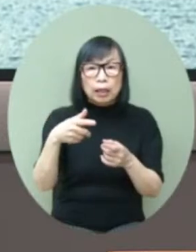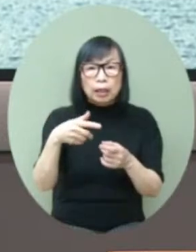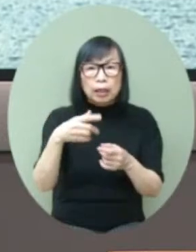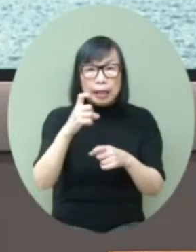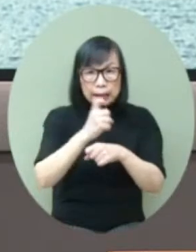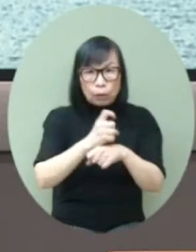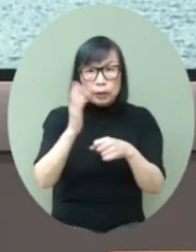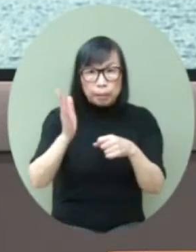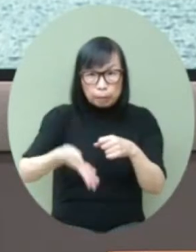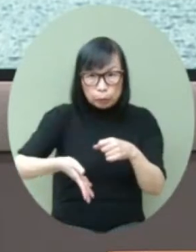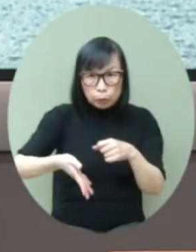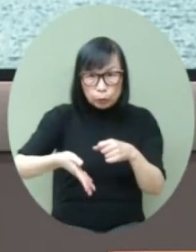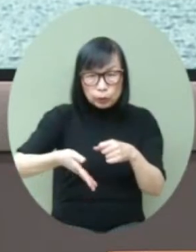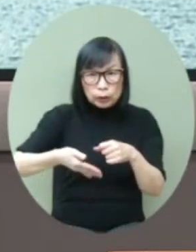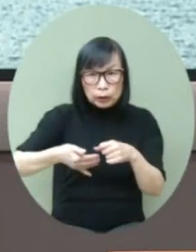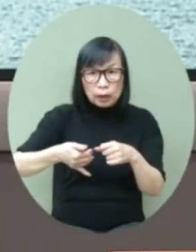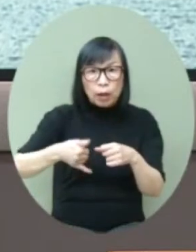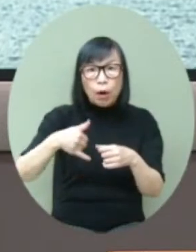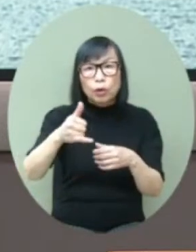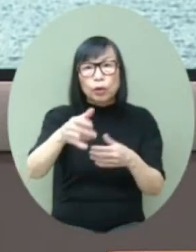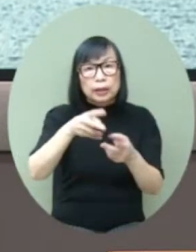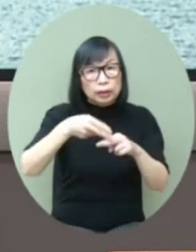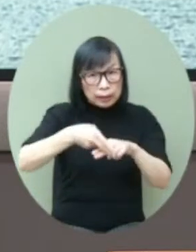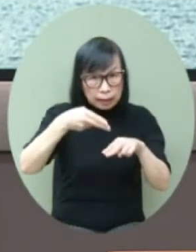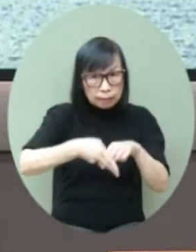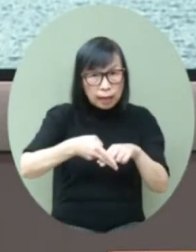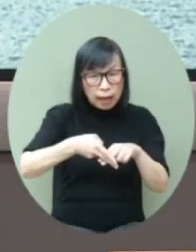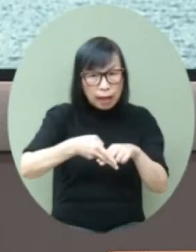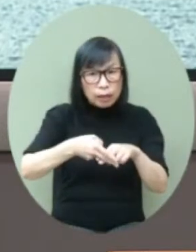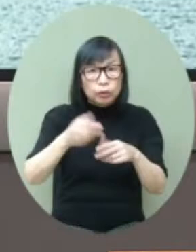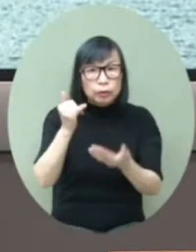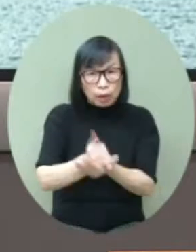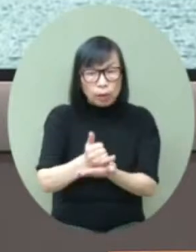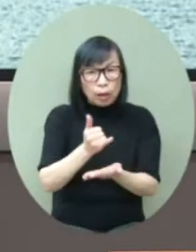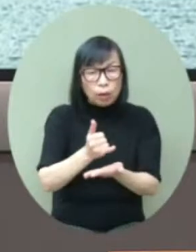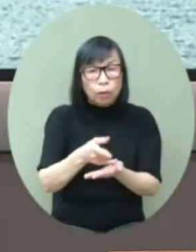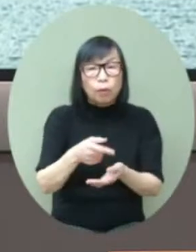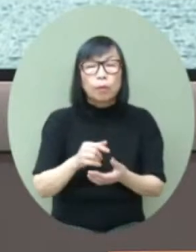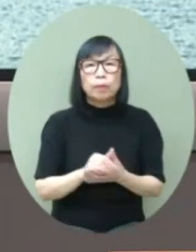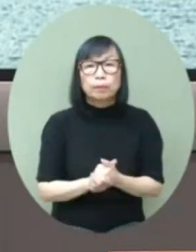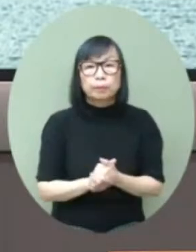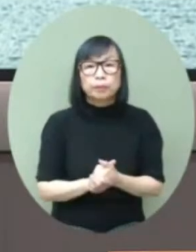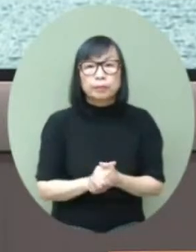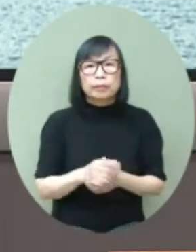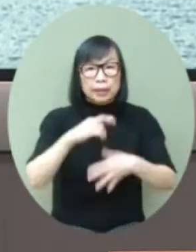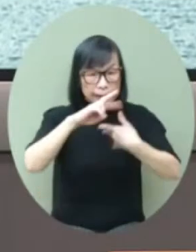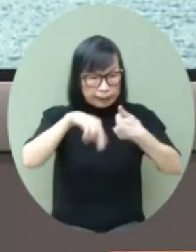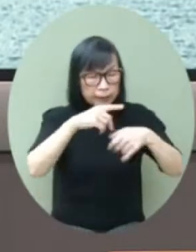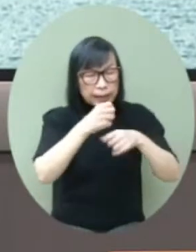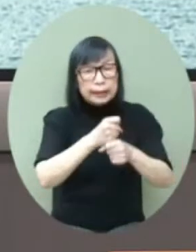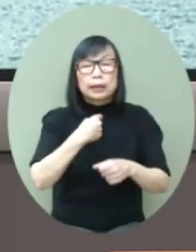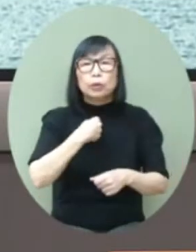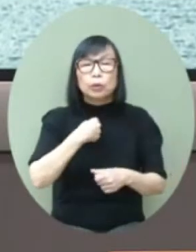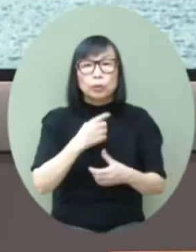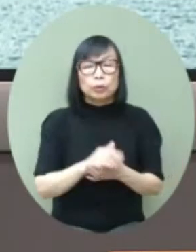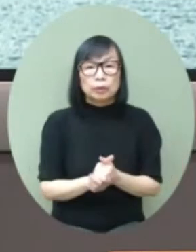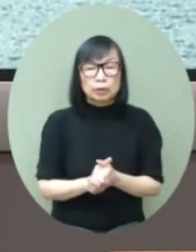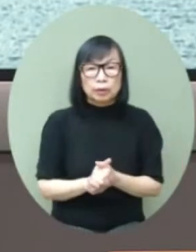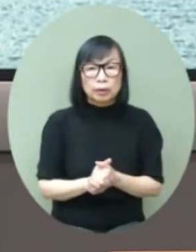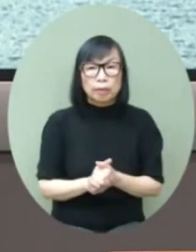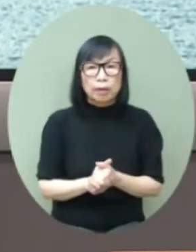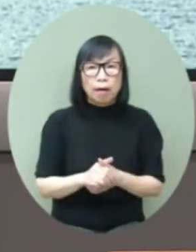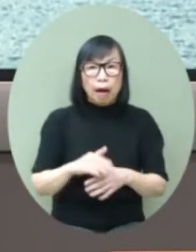170 people actually arrived at the venue after 9:30. They were still there after 9:30, and those people would need to